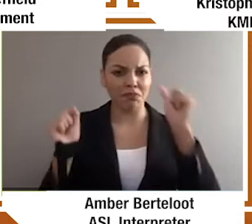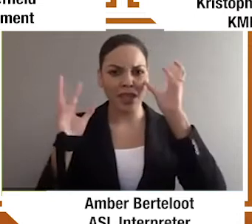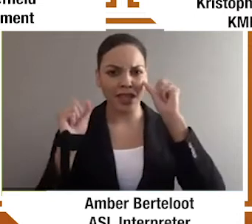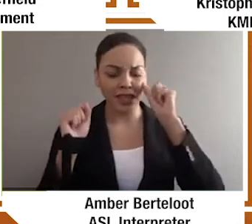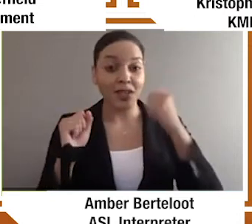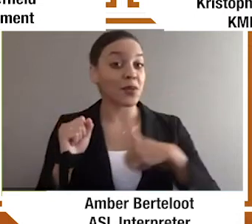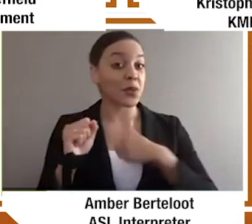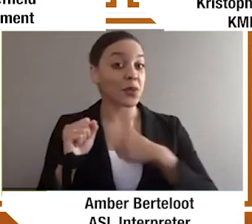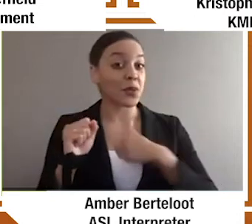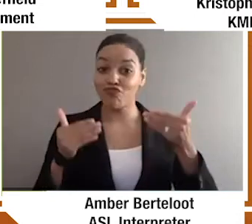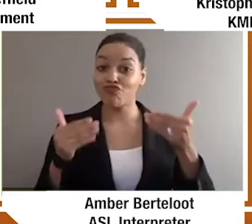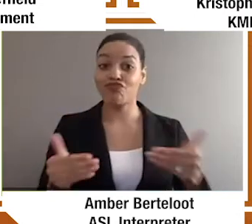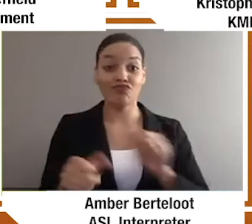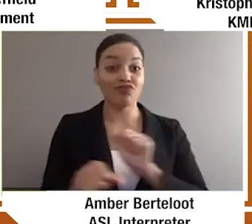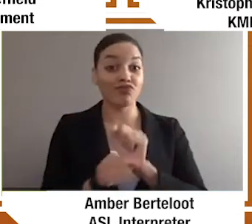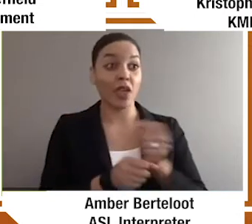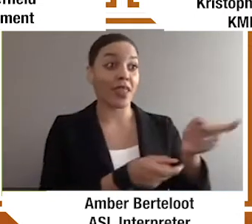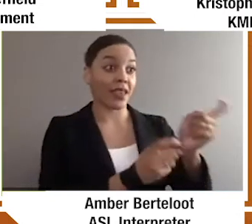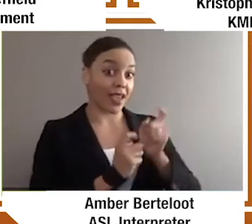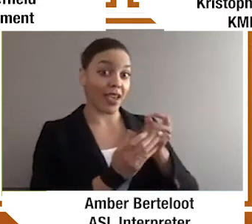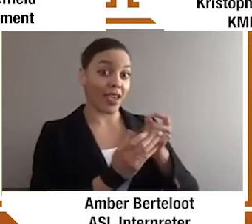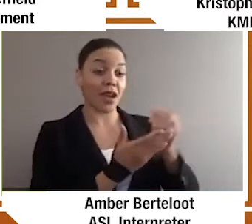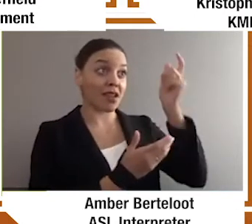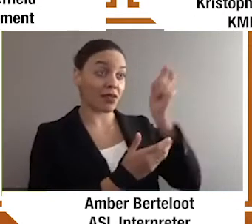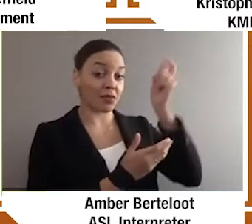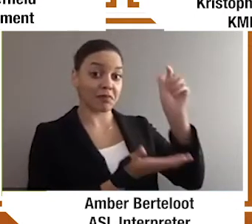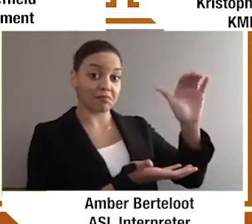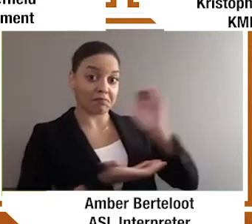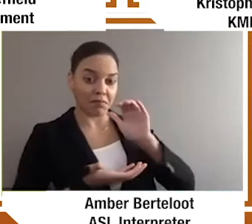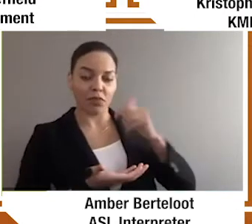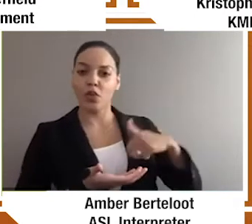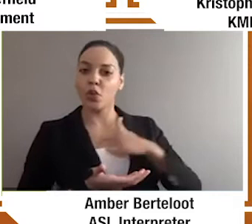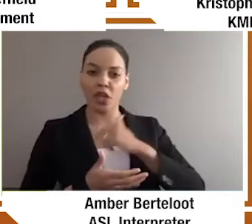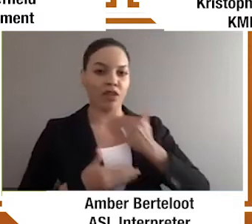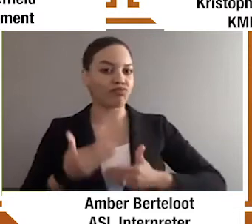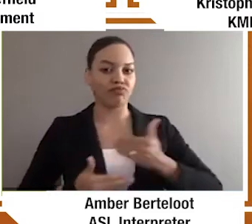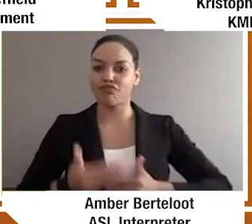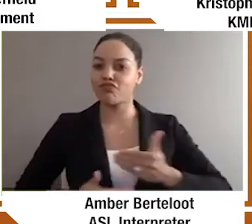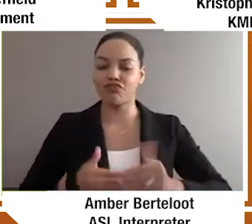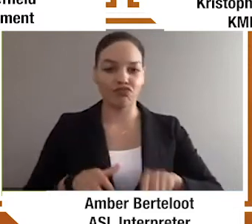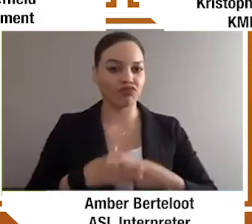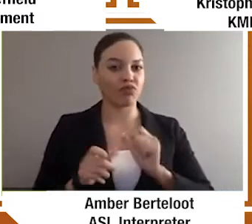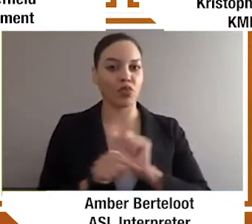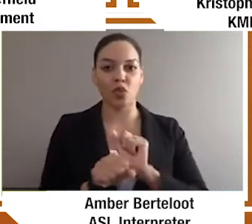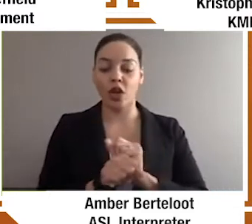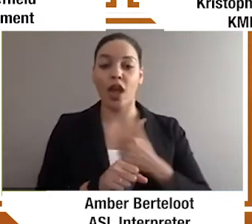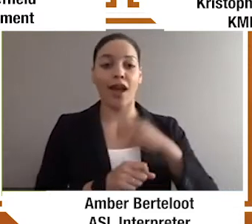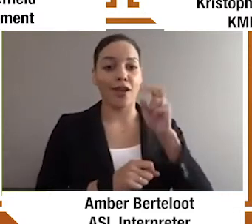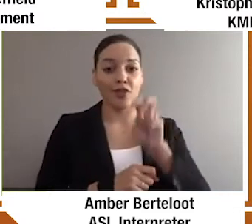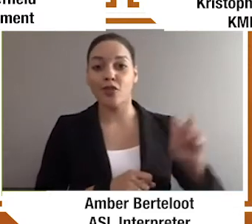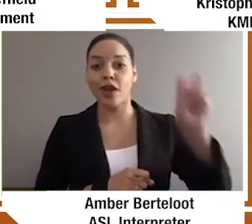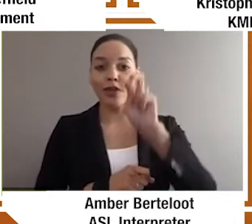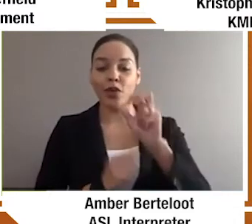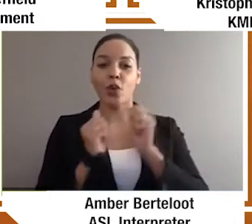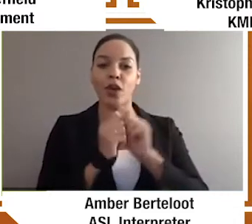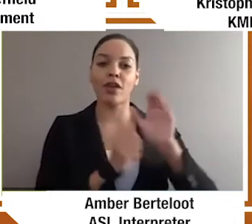the grant money we received from the Mellon Foundation. I traveled along with Baraka